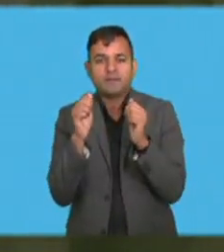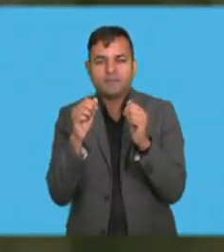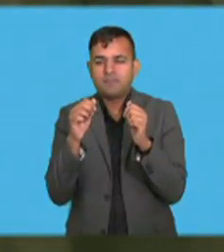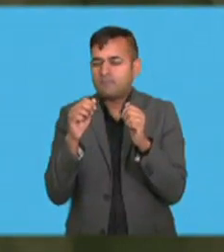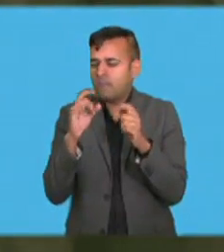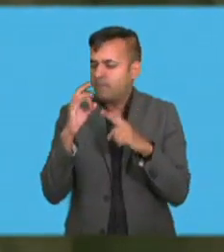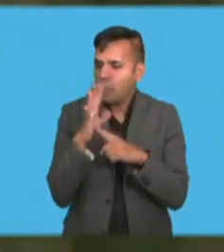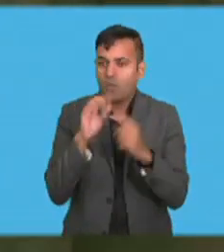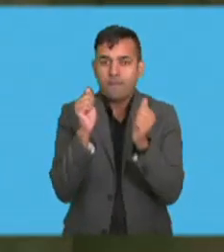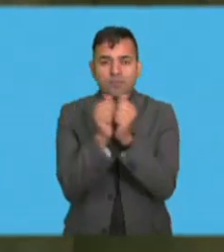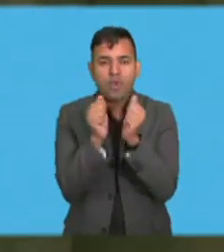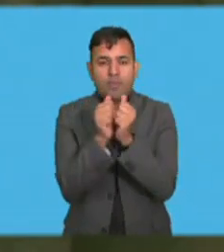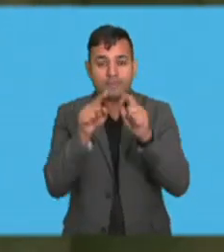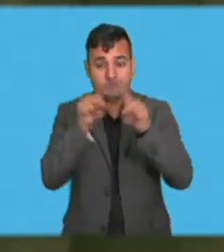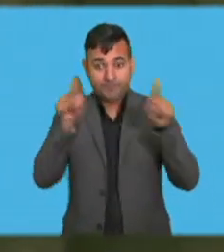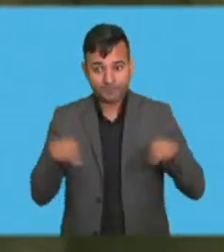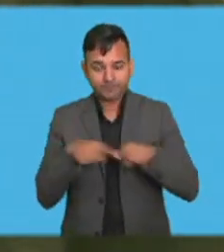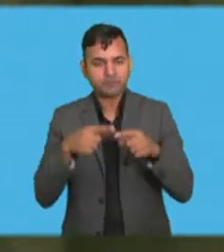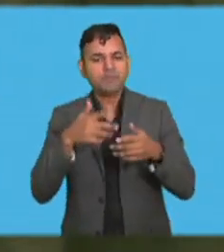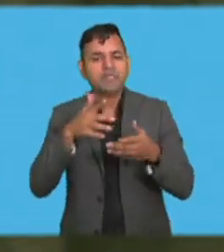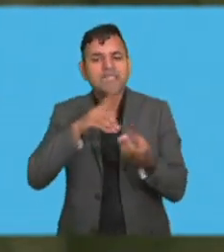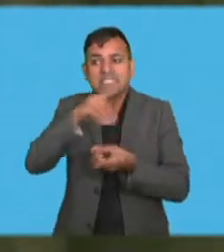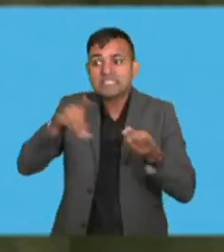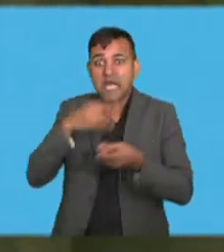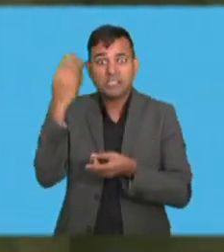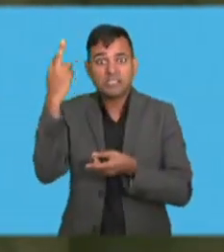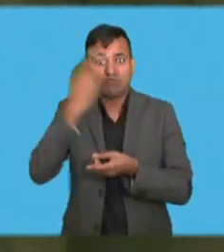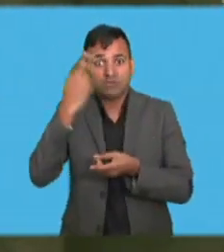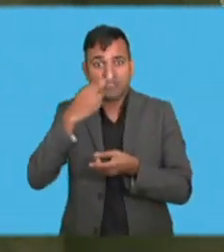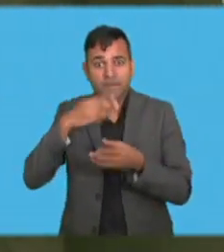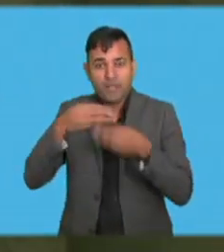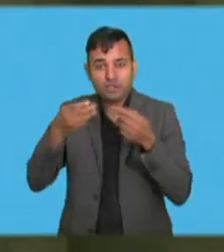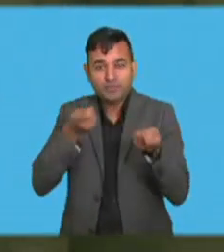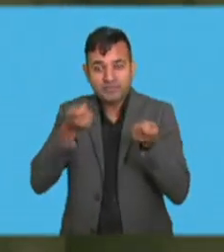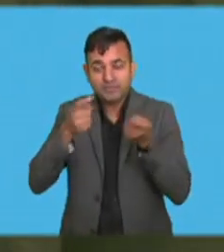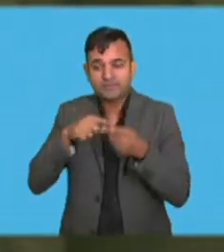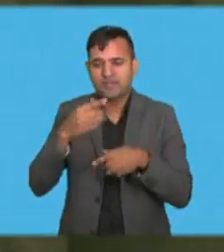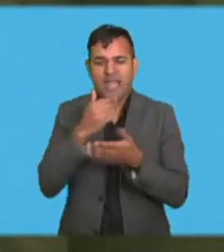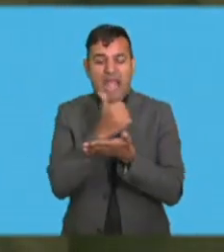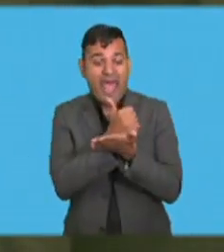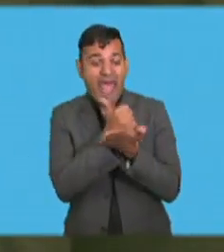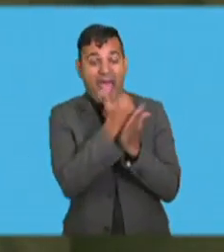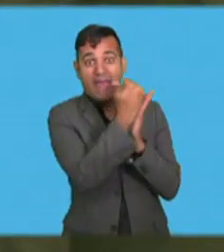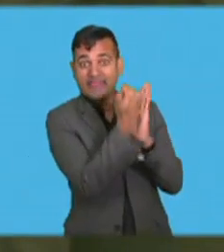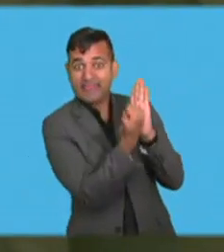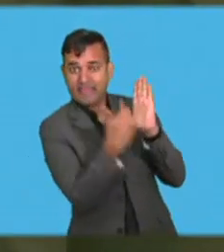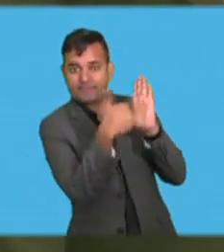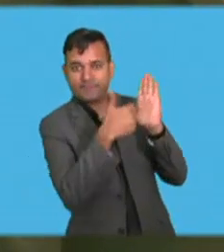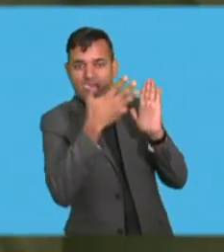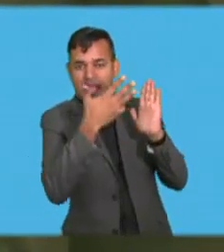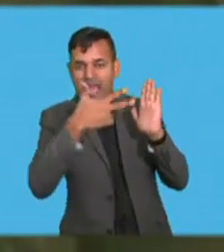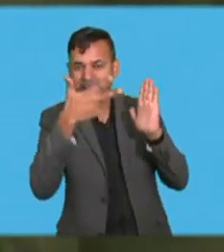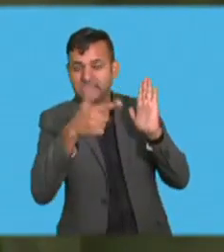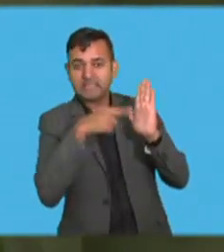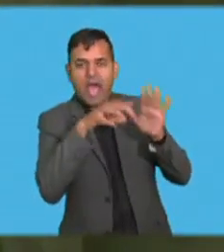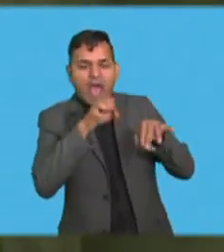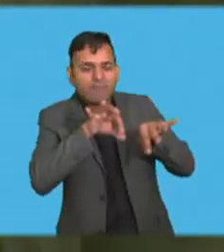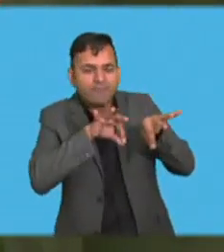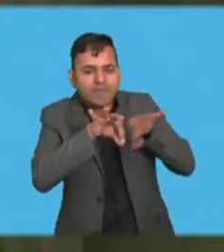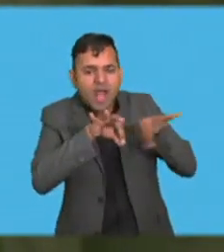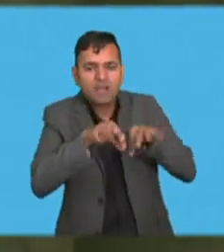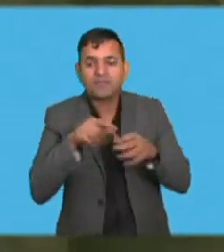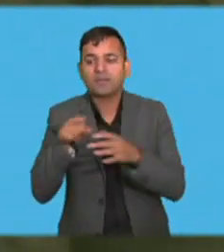Act of 1998 and the Disaster Management Plan of 1995. Madam Speaker, both